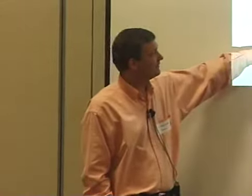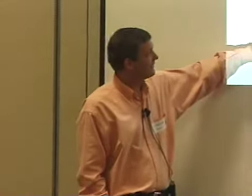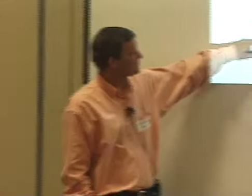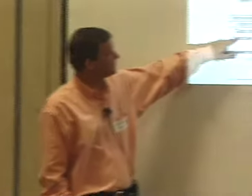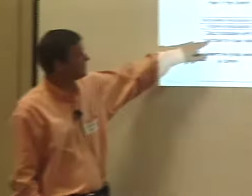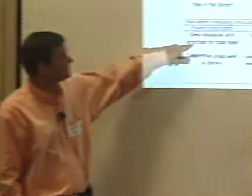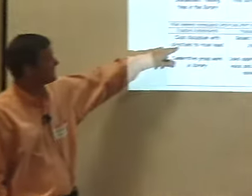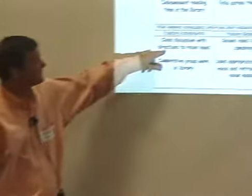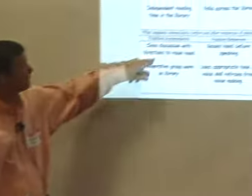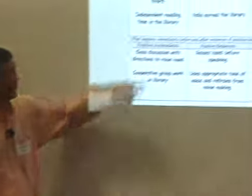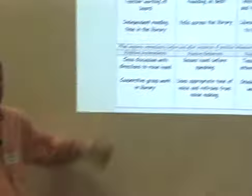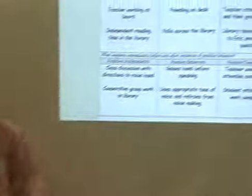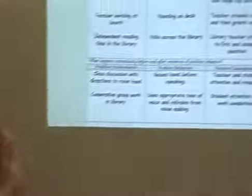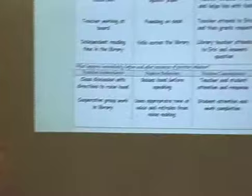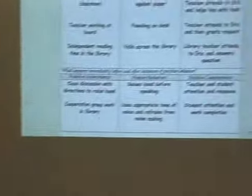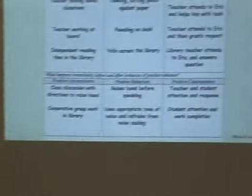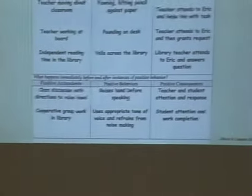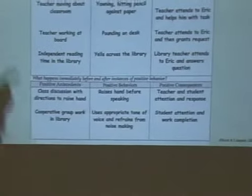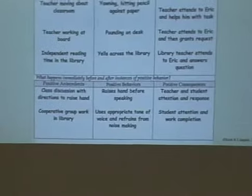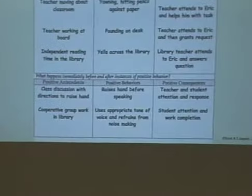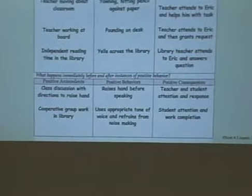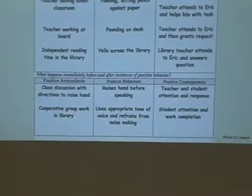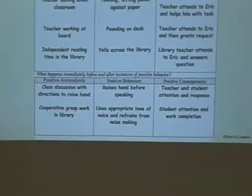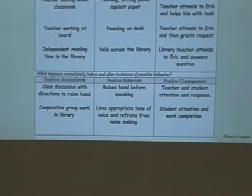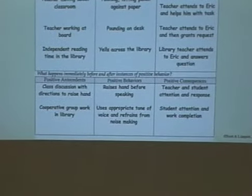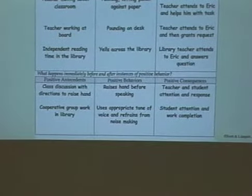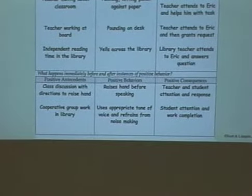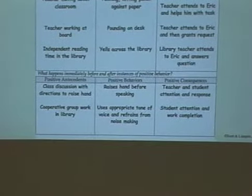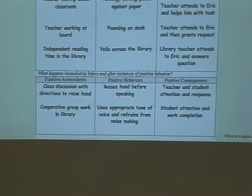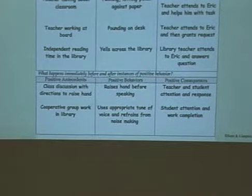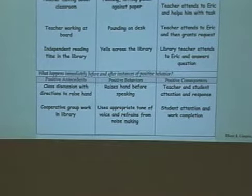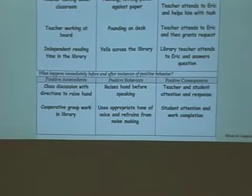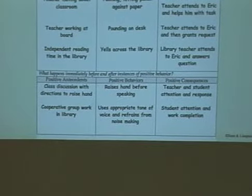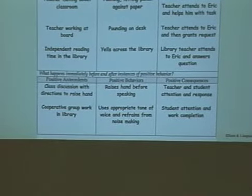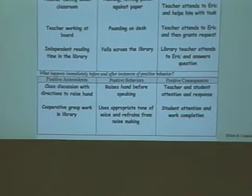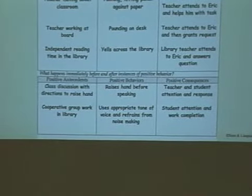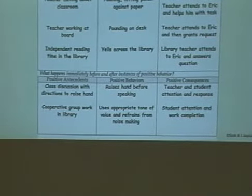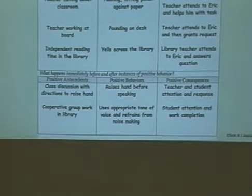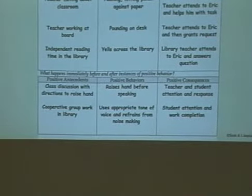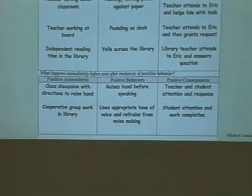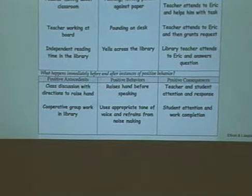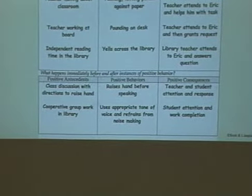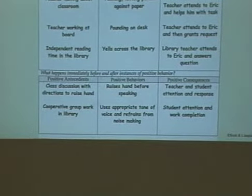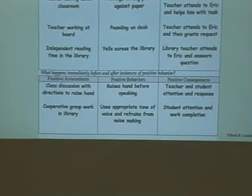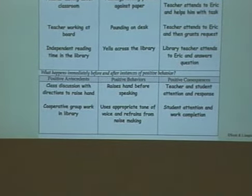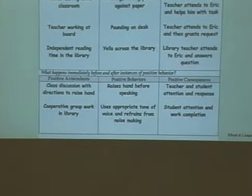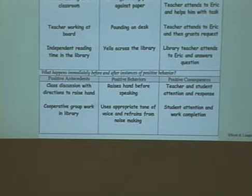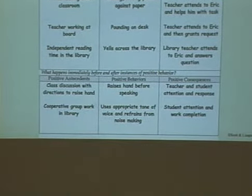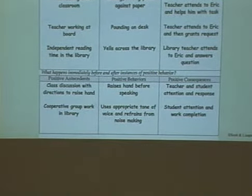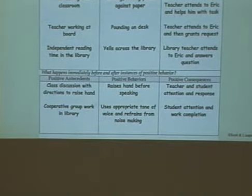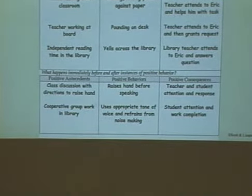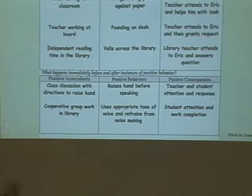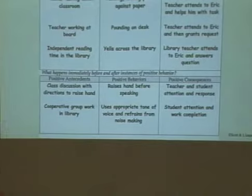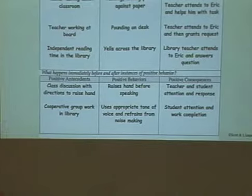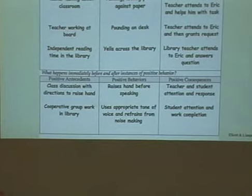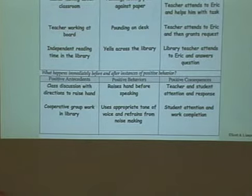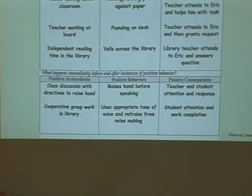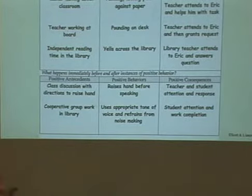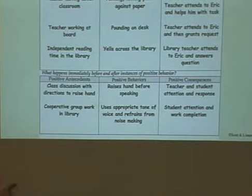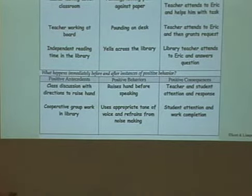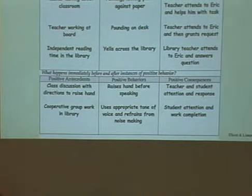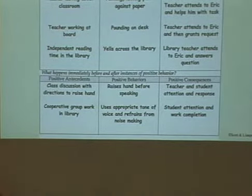the classroom teacher says, if we're having a class discussion and I'm facing the group and I ask him to raise their hands, he'll raise his hand every time. Why would he raise his hand there but